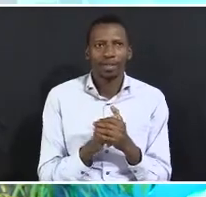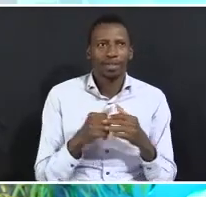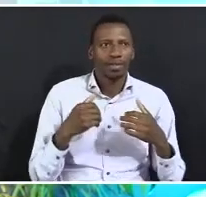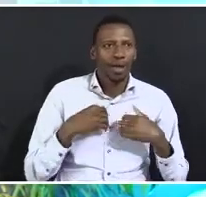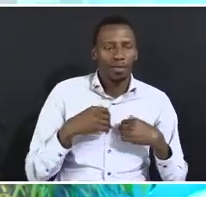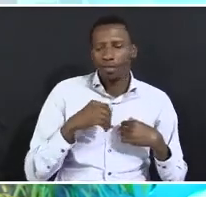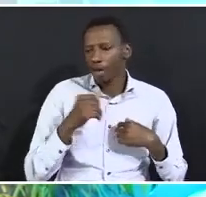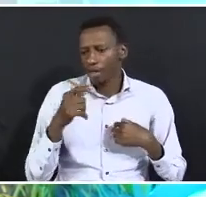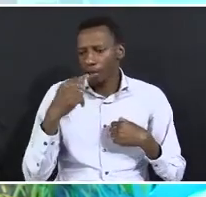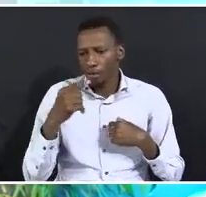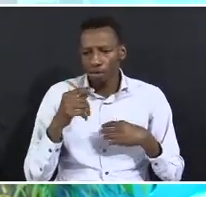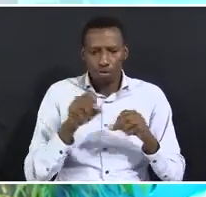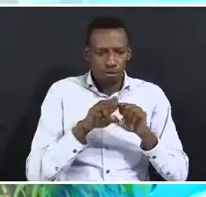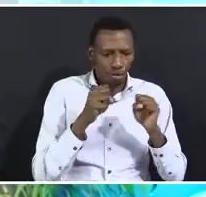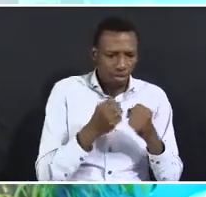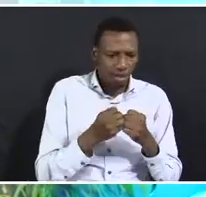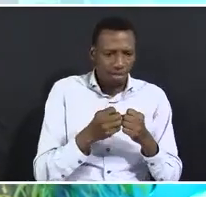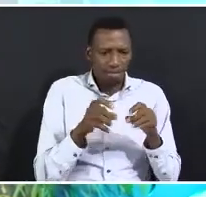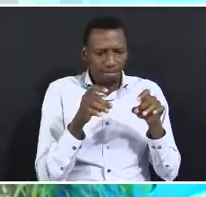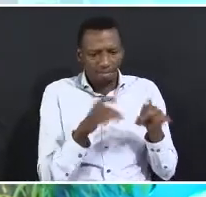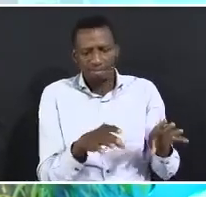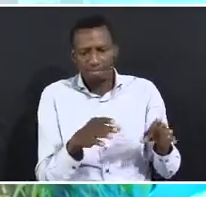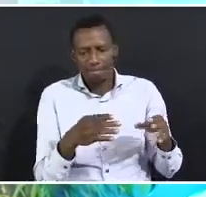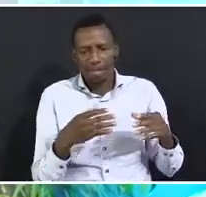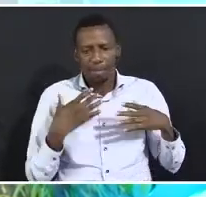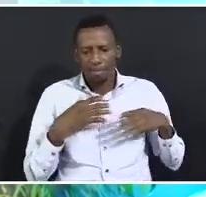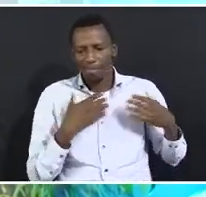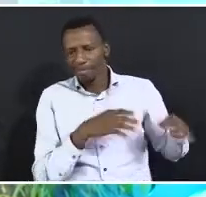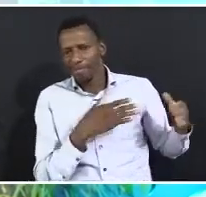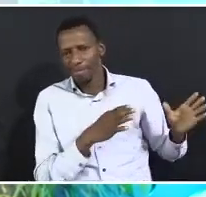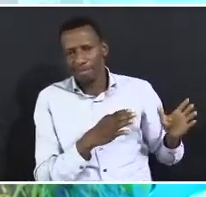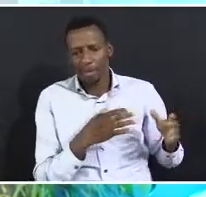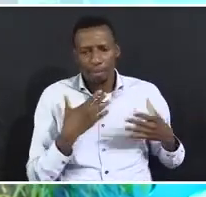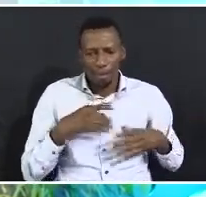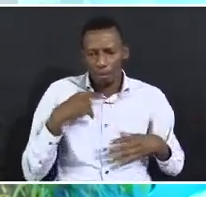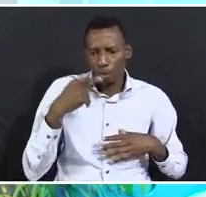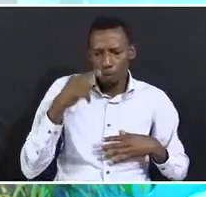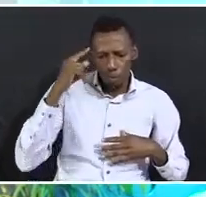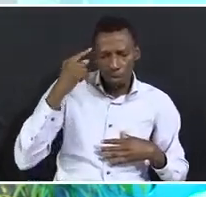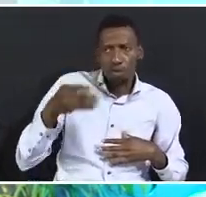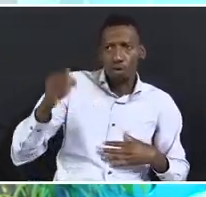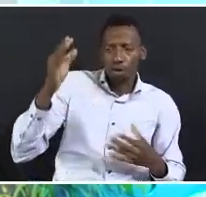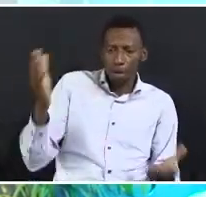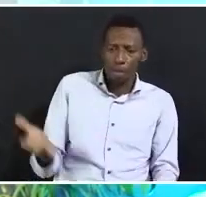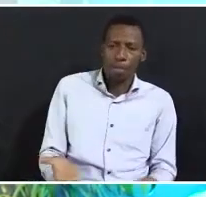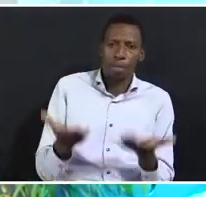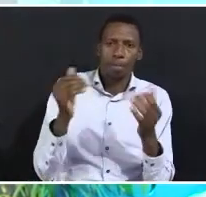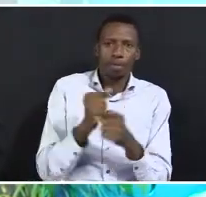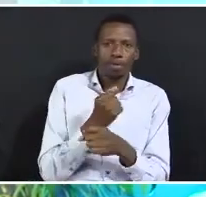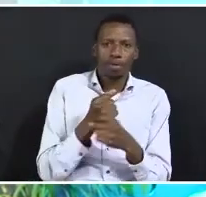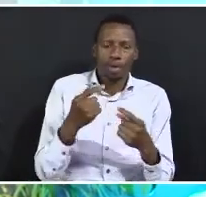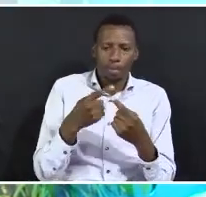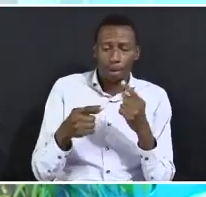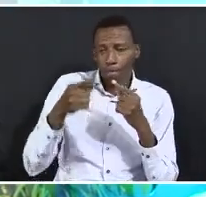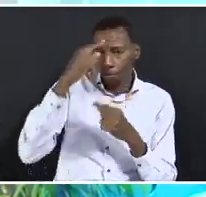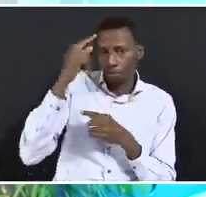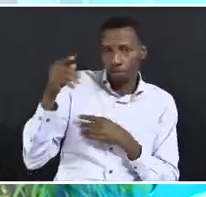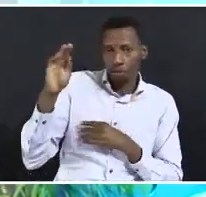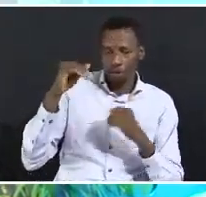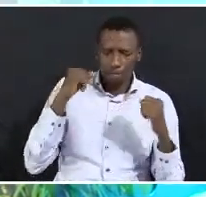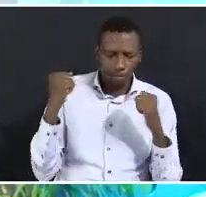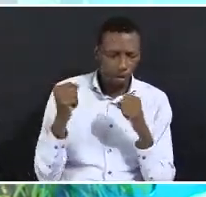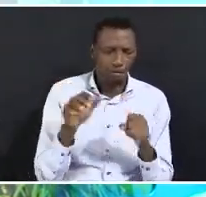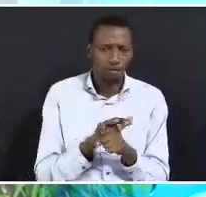are rejected by society, that those people thought God could not lift them up, but because God is powerful, today they